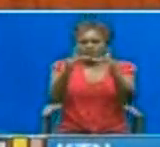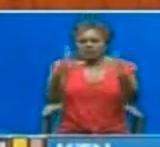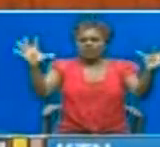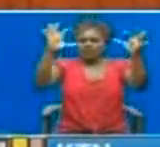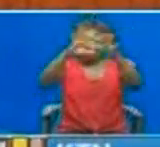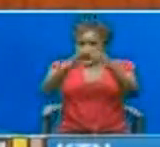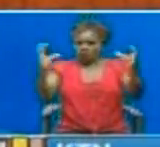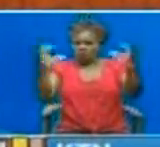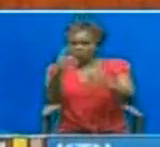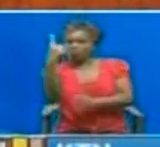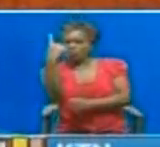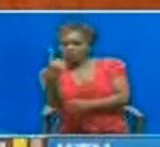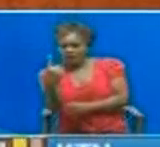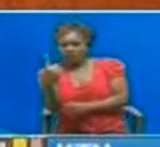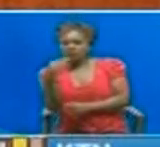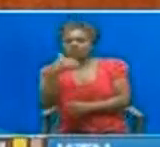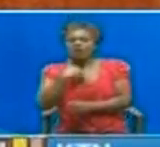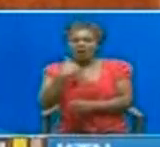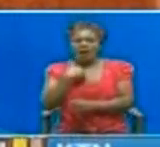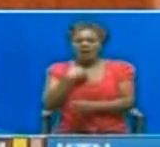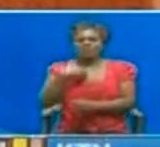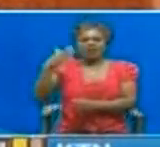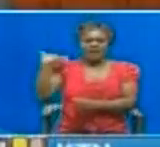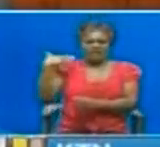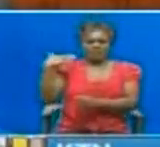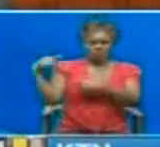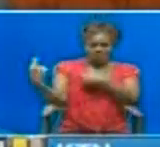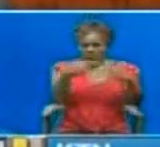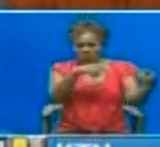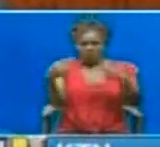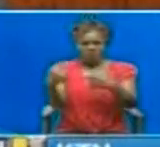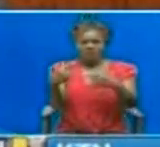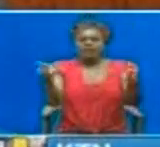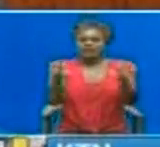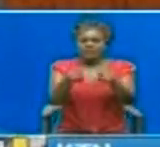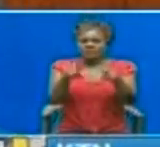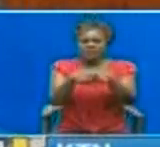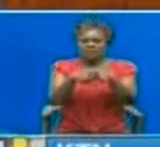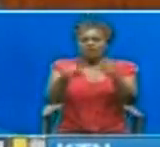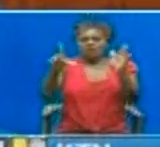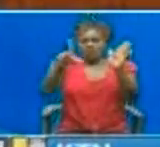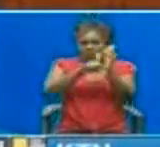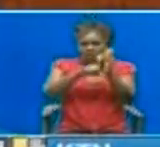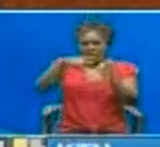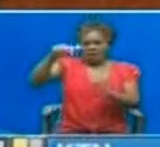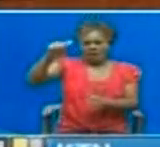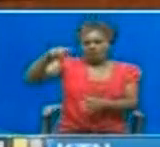of a certain Kenyan community to sporadic terrorist attacks last year. The Law Society of Kenya Secretary Apollo Mboya says the